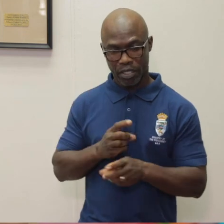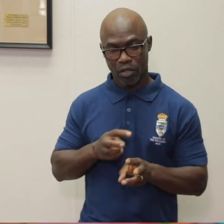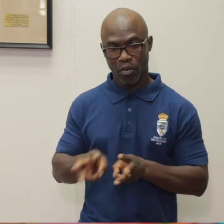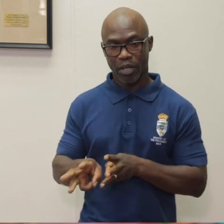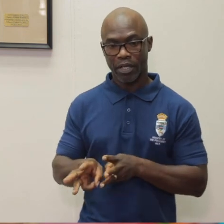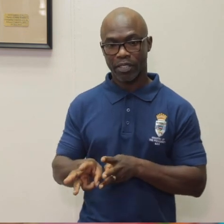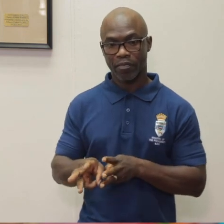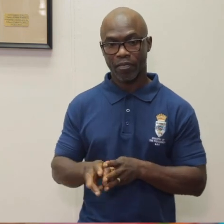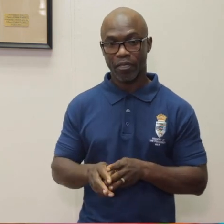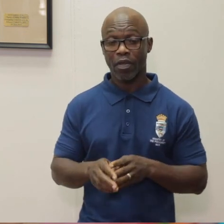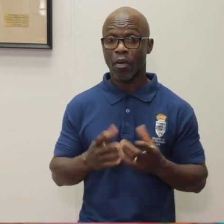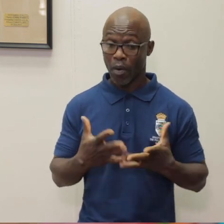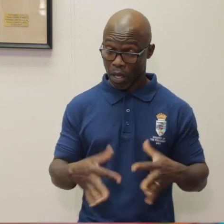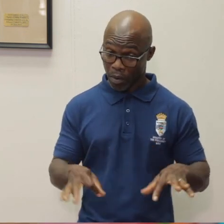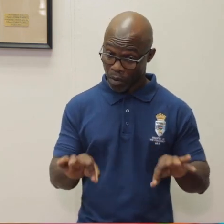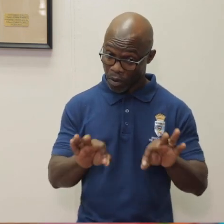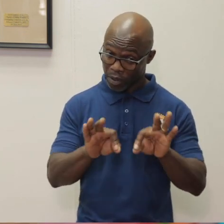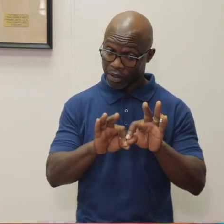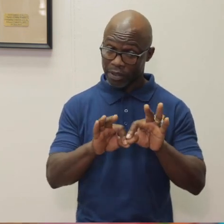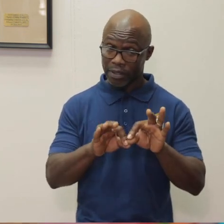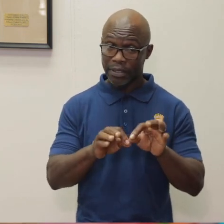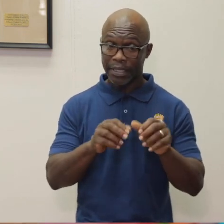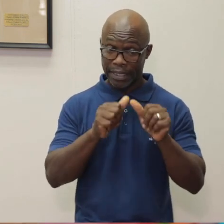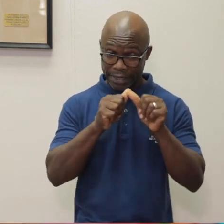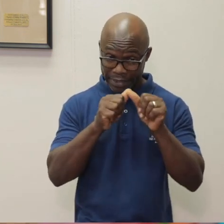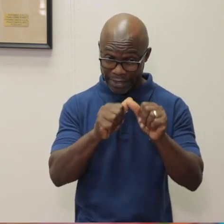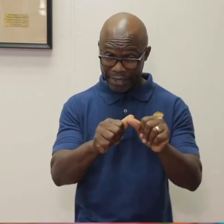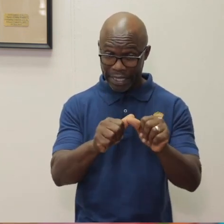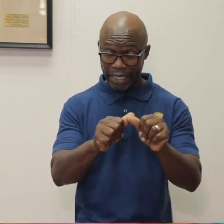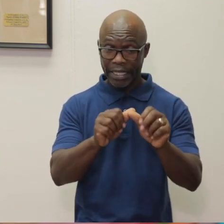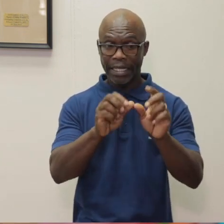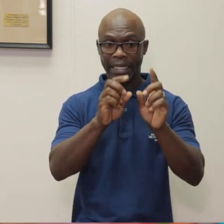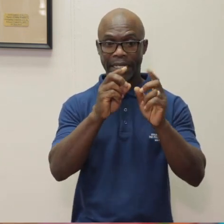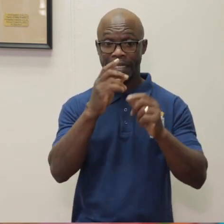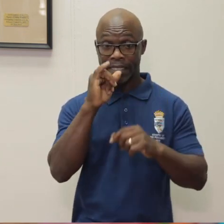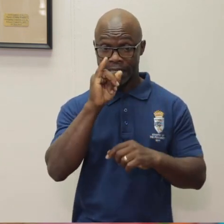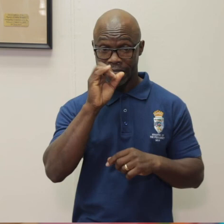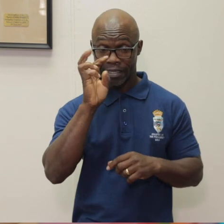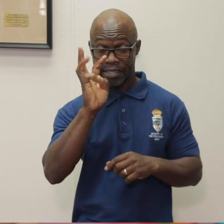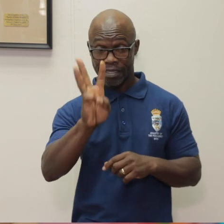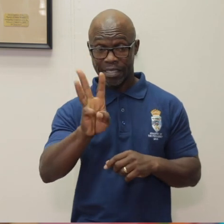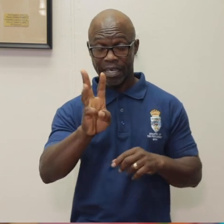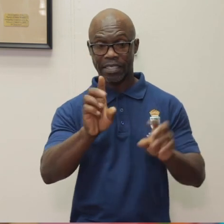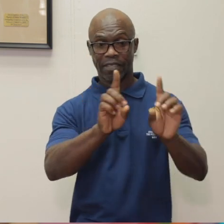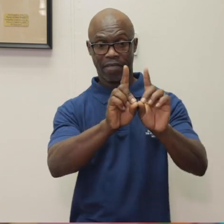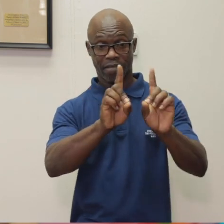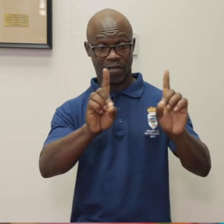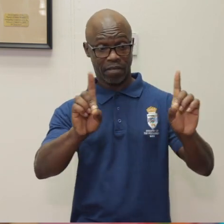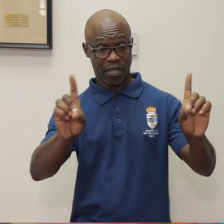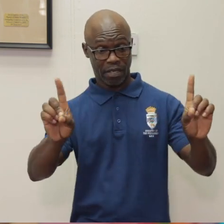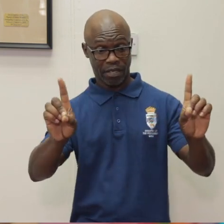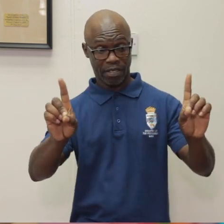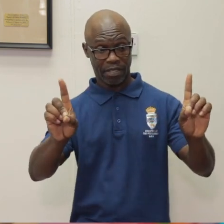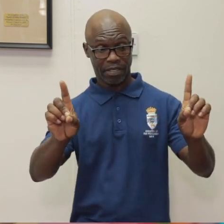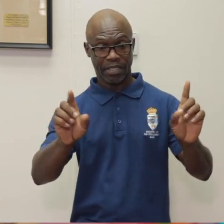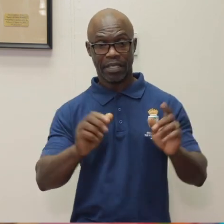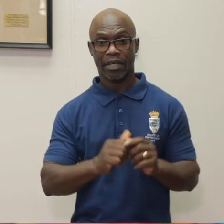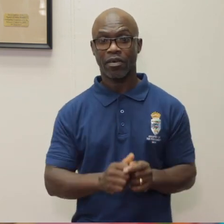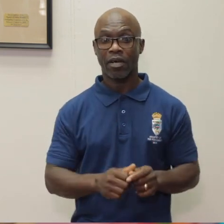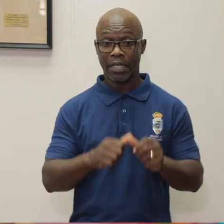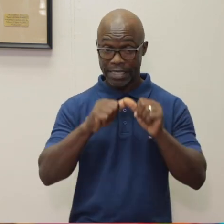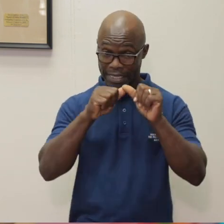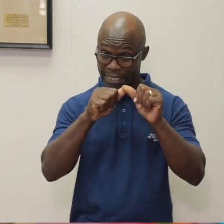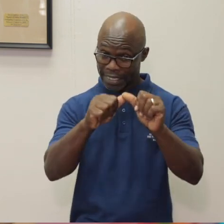Most importantly, stay 6 feet apart from each other. And you know what? Stay